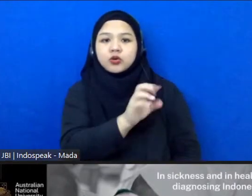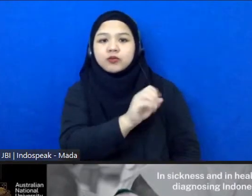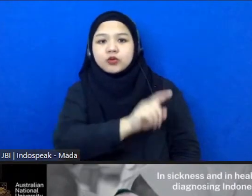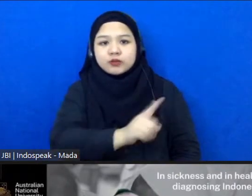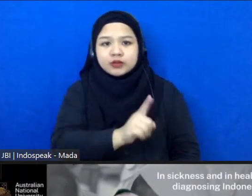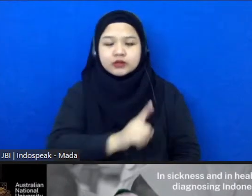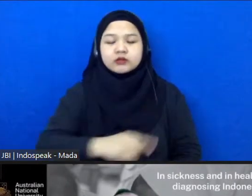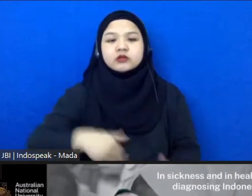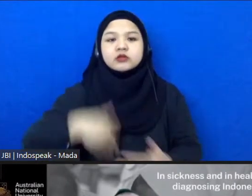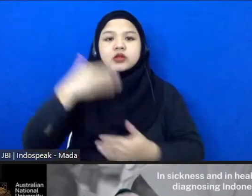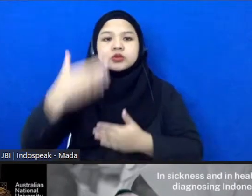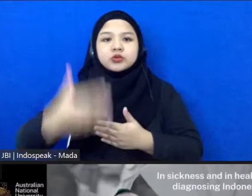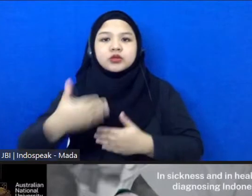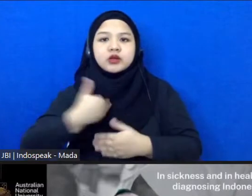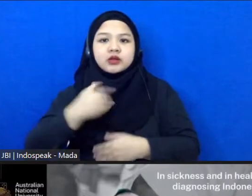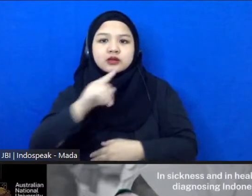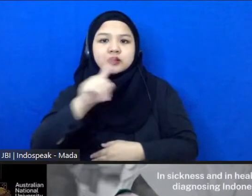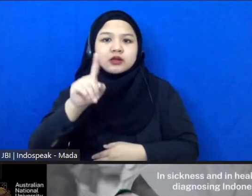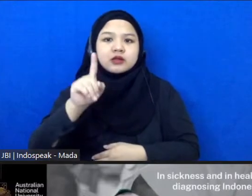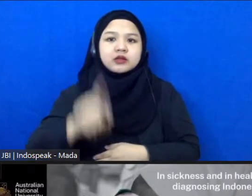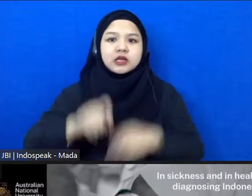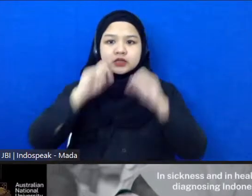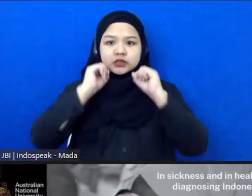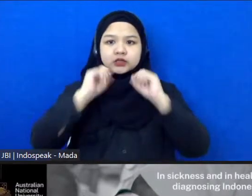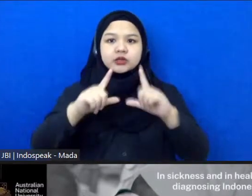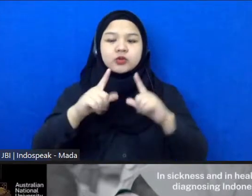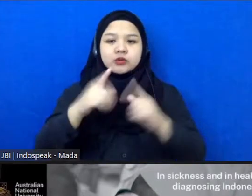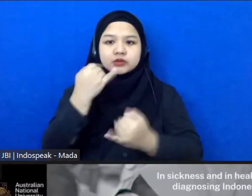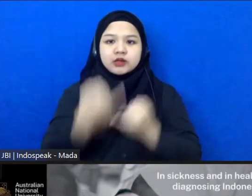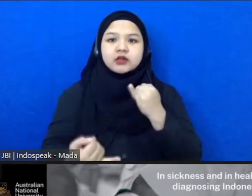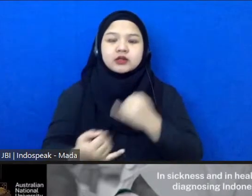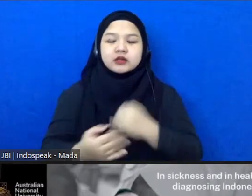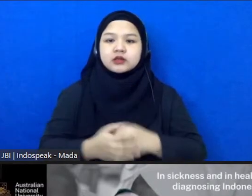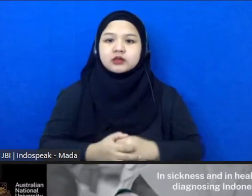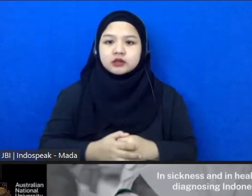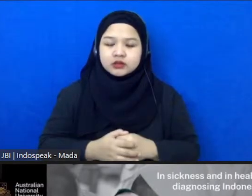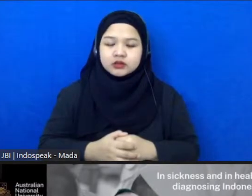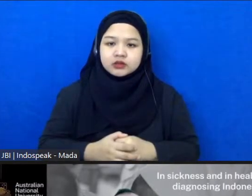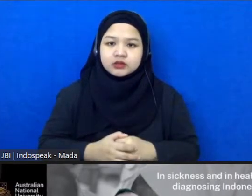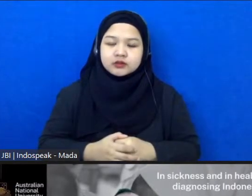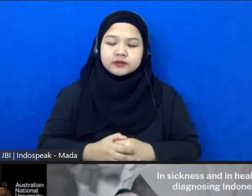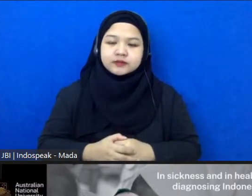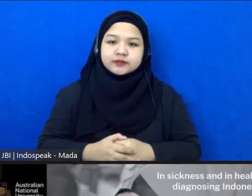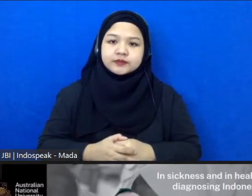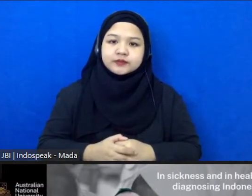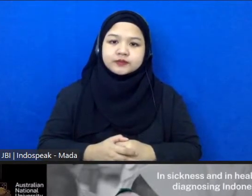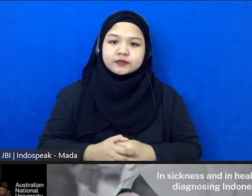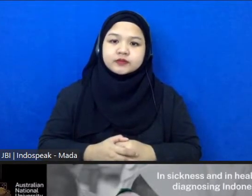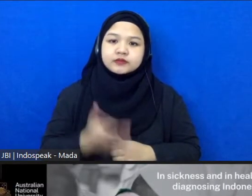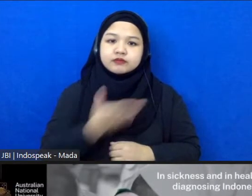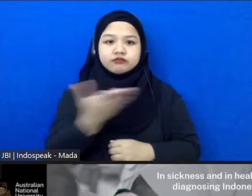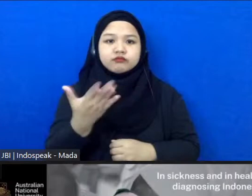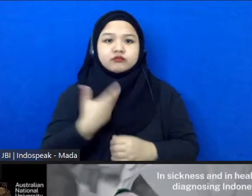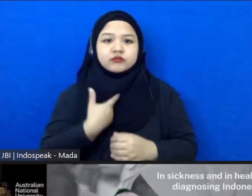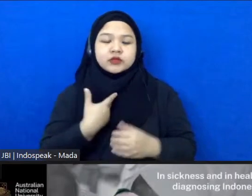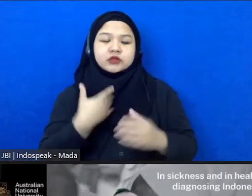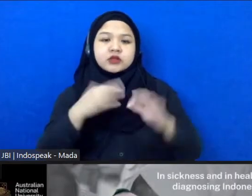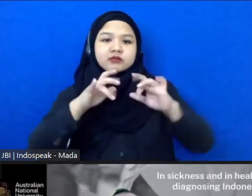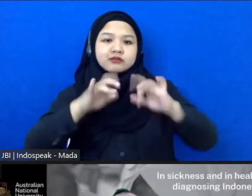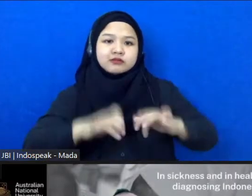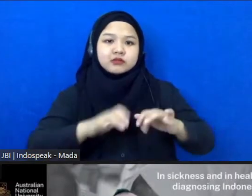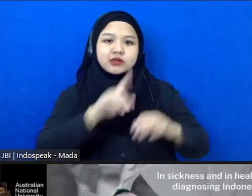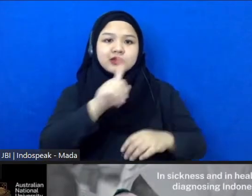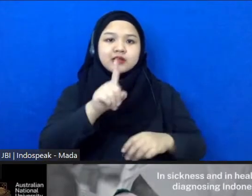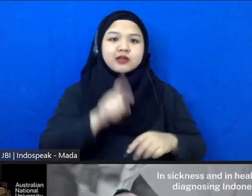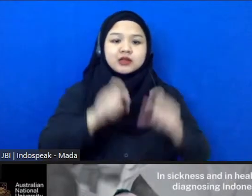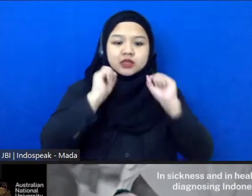20 minutes at the end. There are different ways you can participate in the Q&A session. You can using